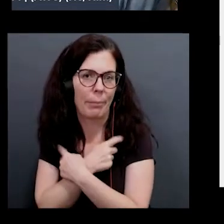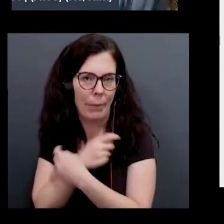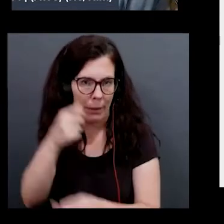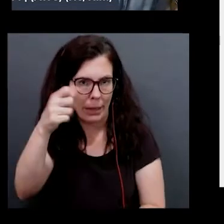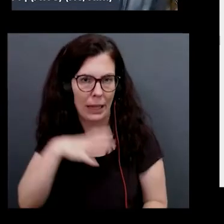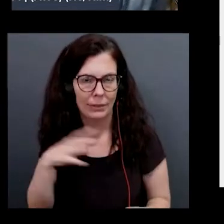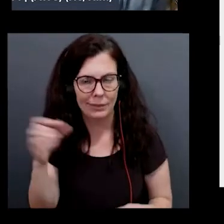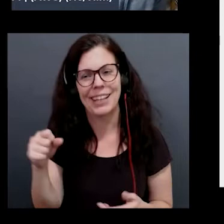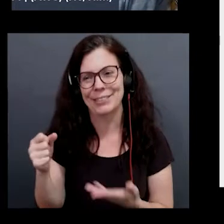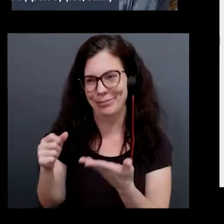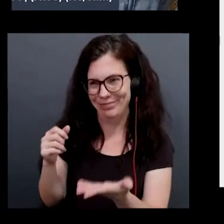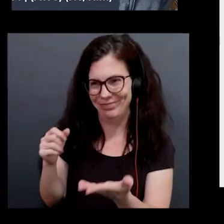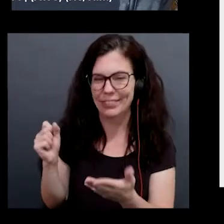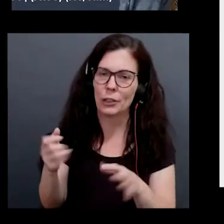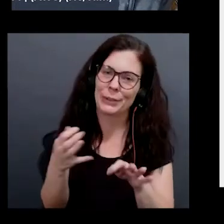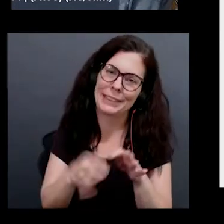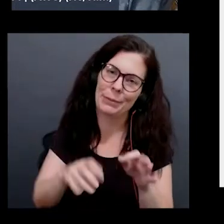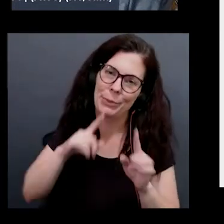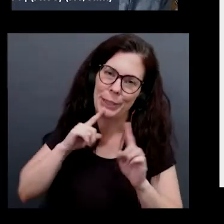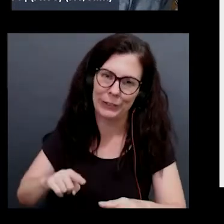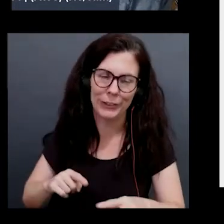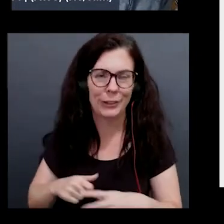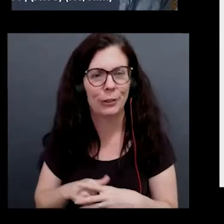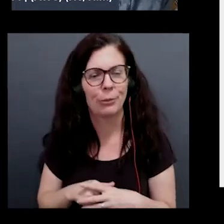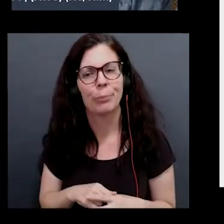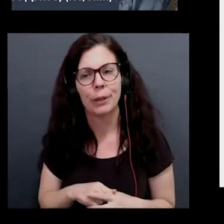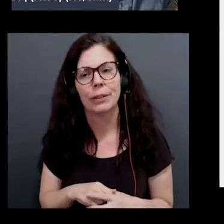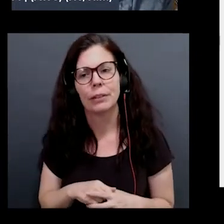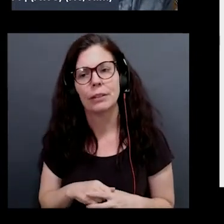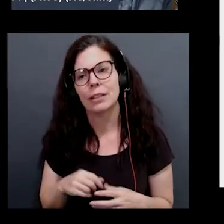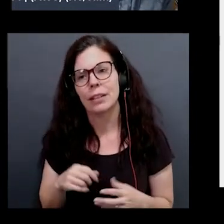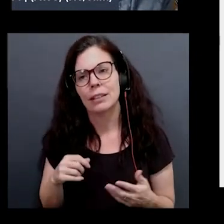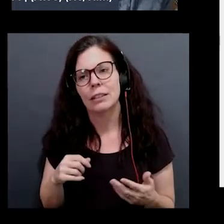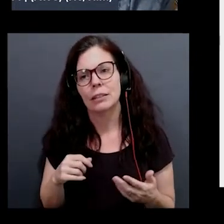just a simple answer, and it's pretty